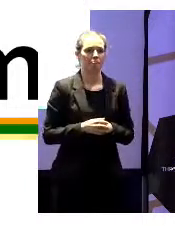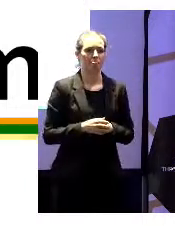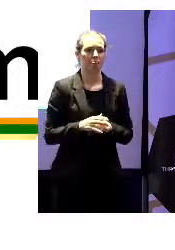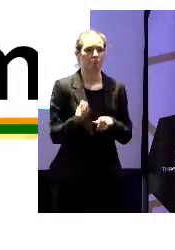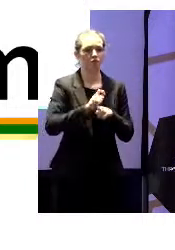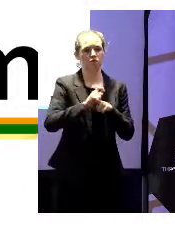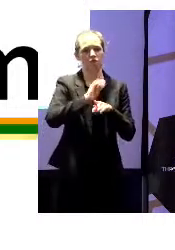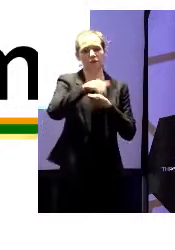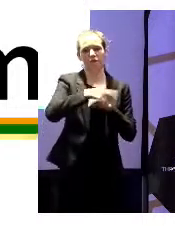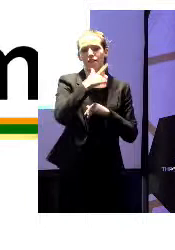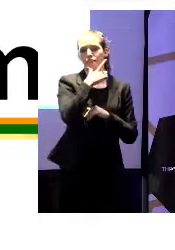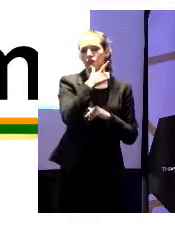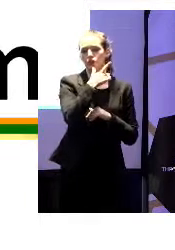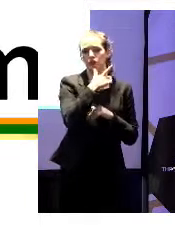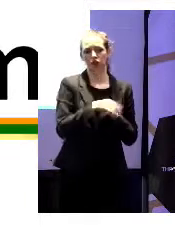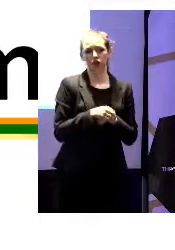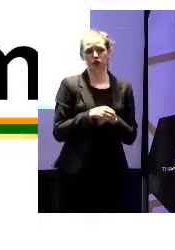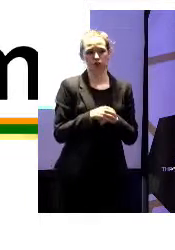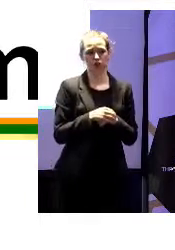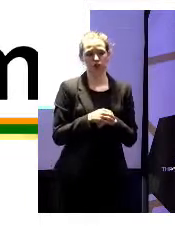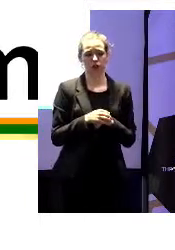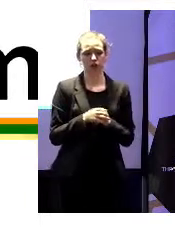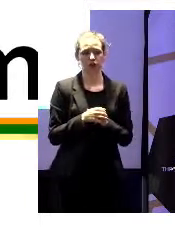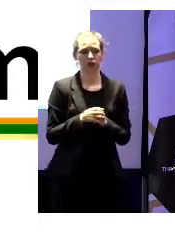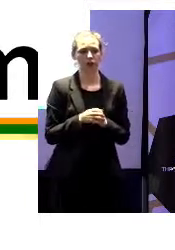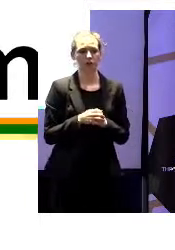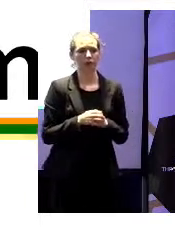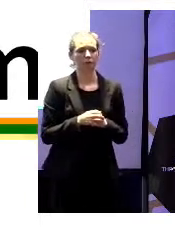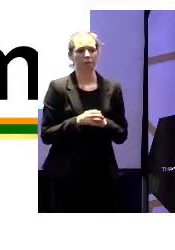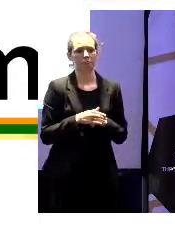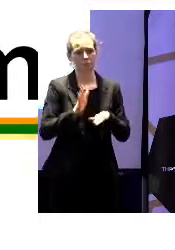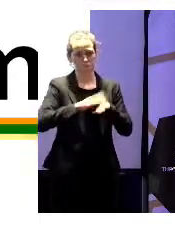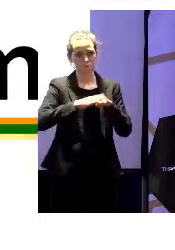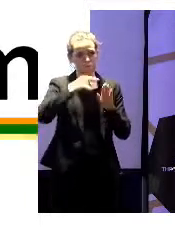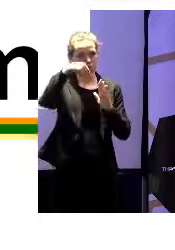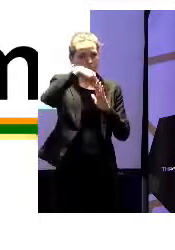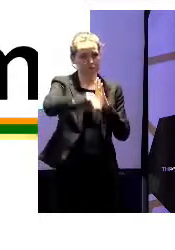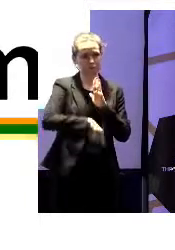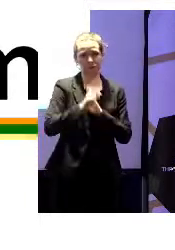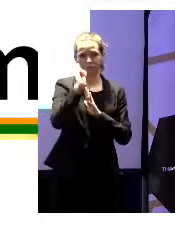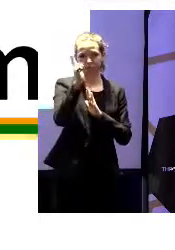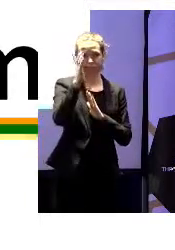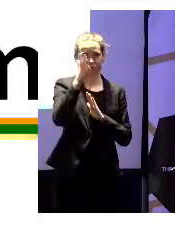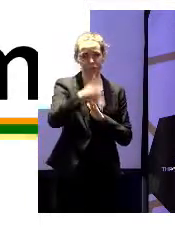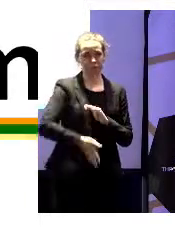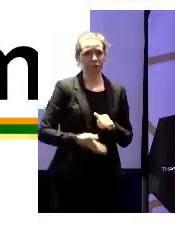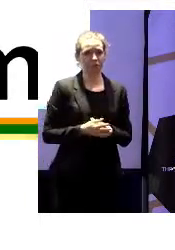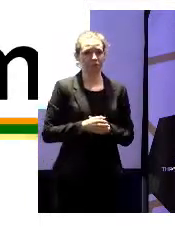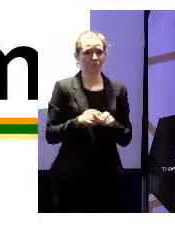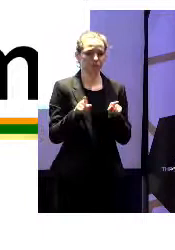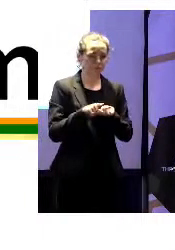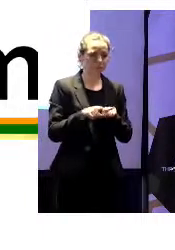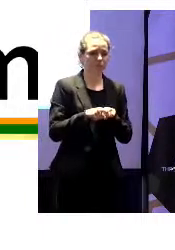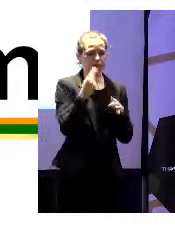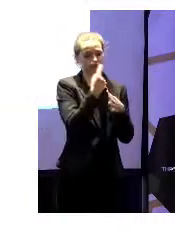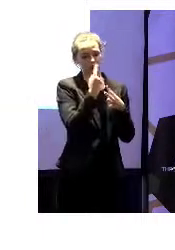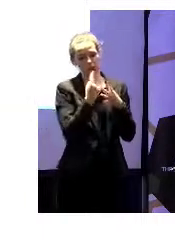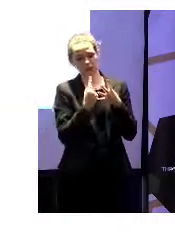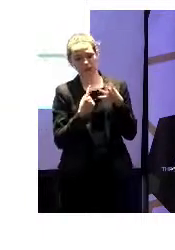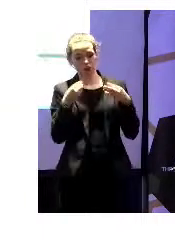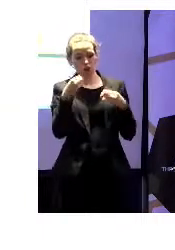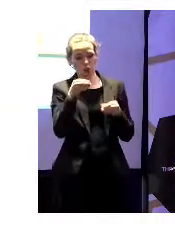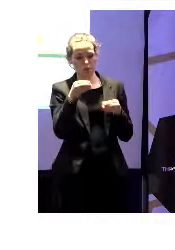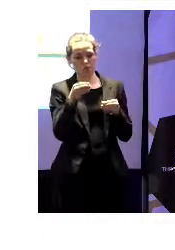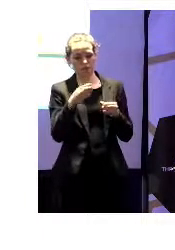after lunch, which will go into greater detail on each of these guiding documents and give further